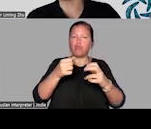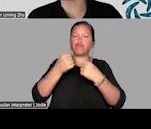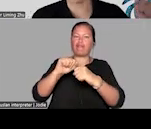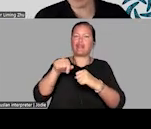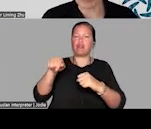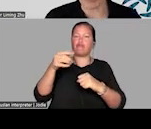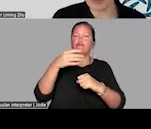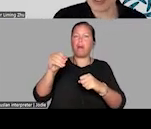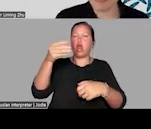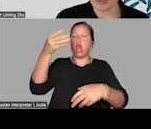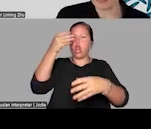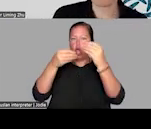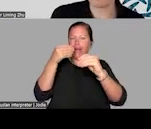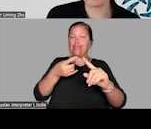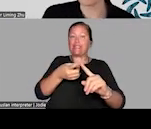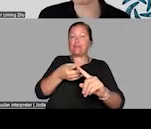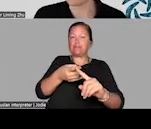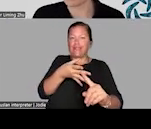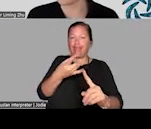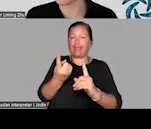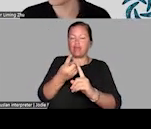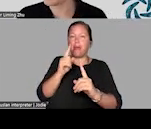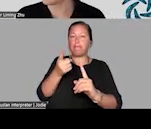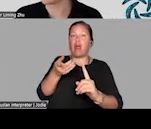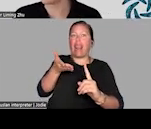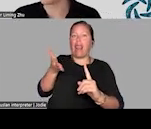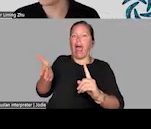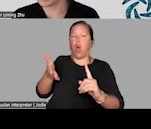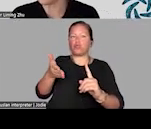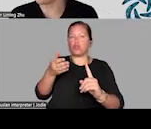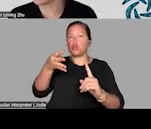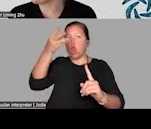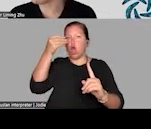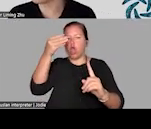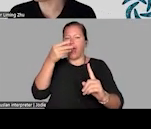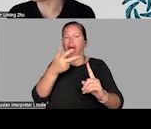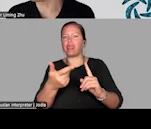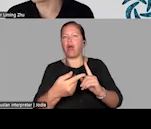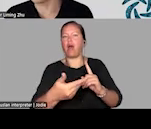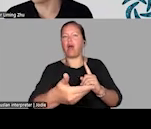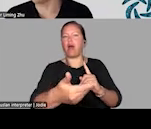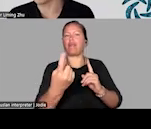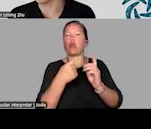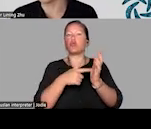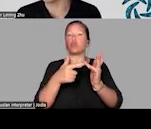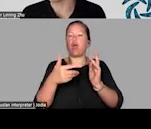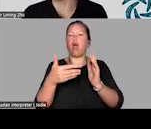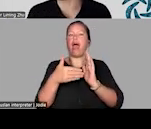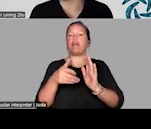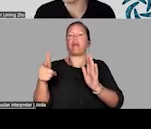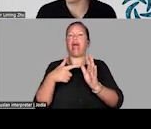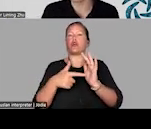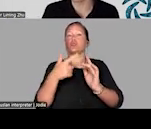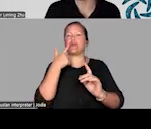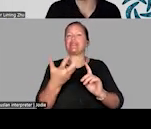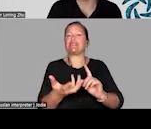learning on certain things, but not prevent learning from other things to still enable some discovery that enabled by